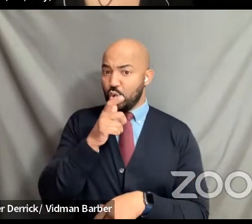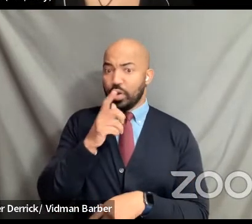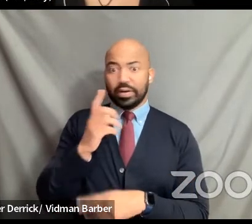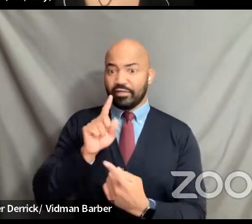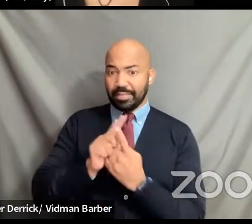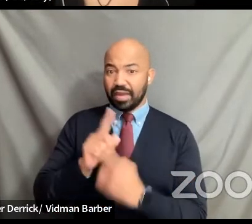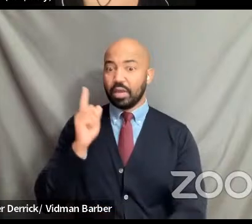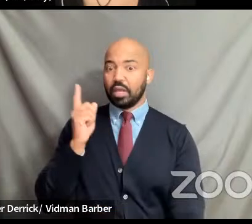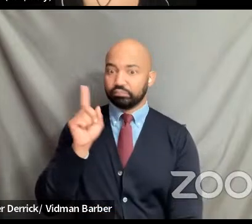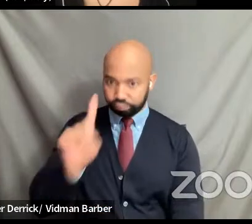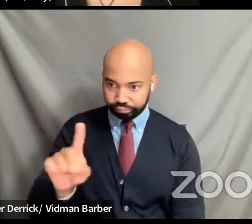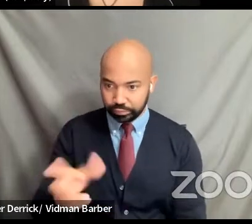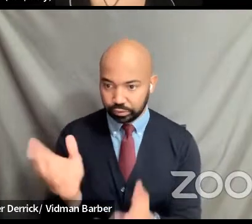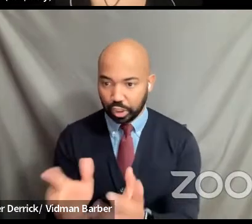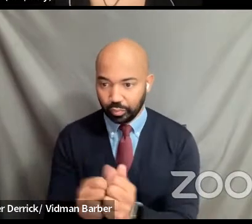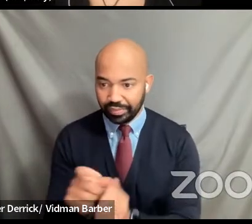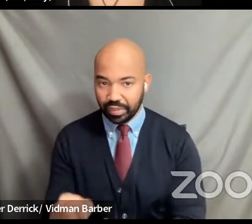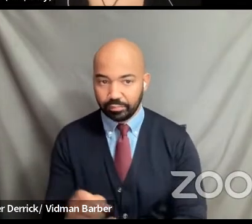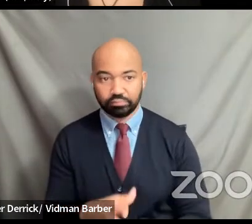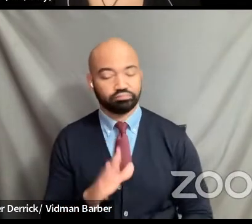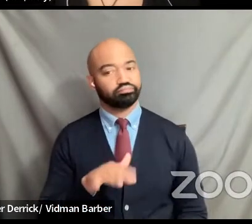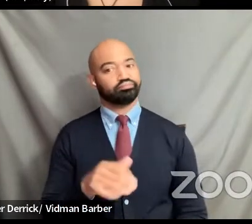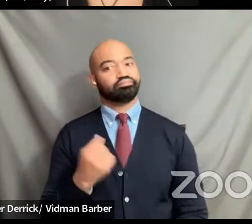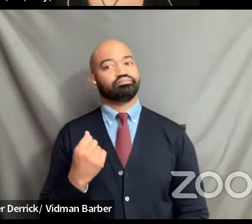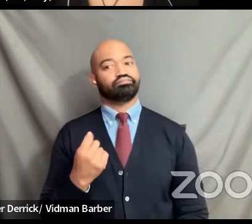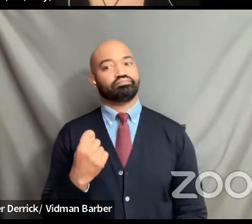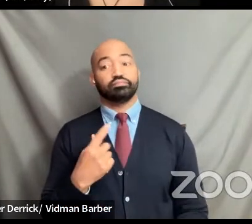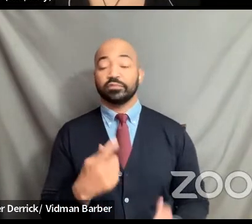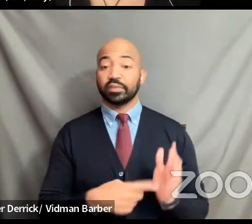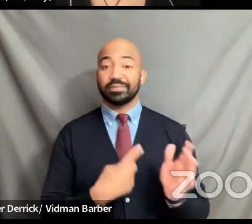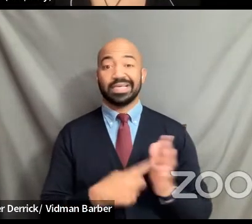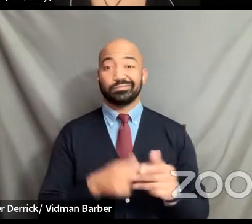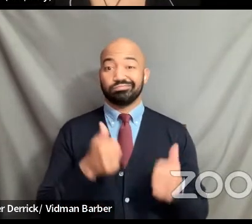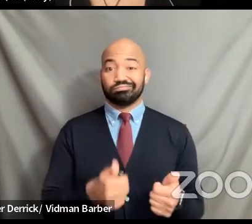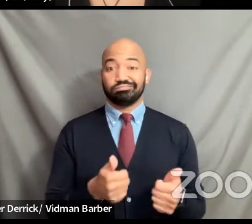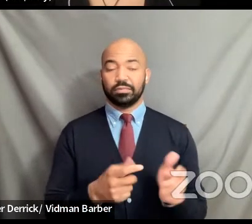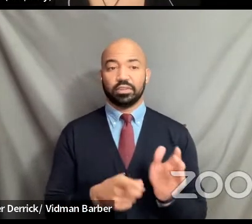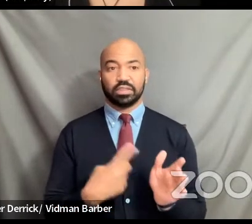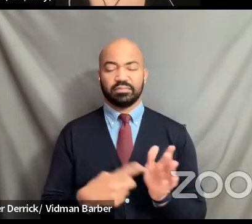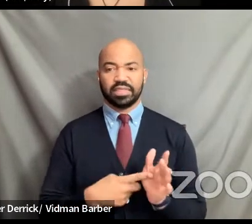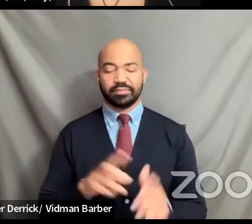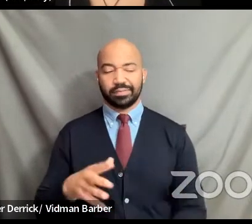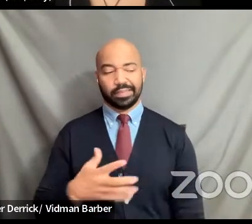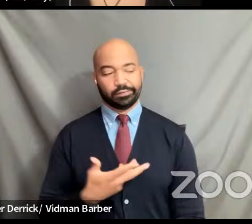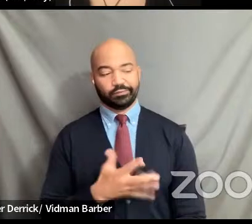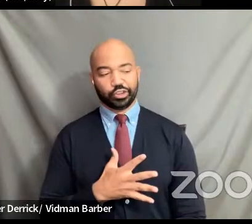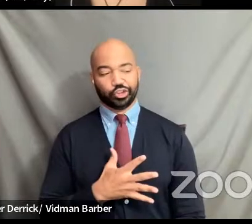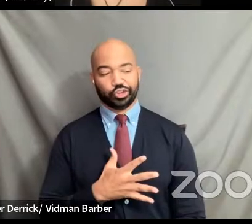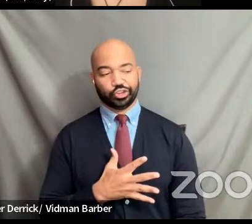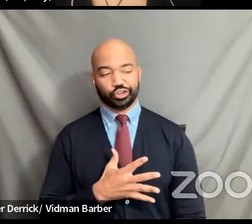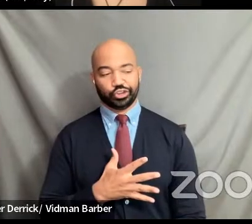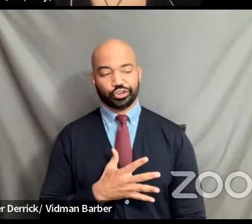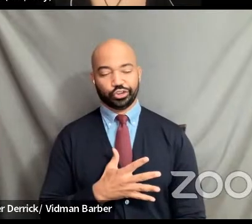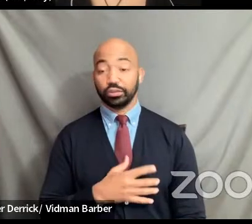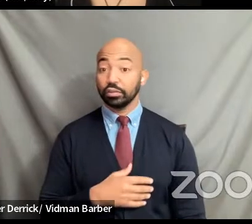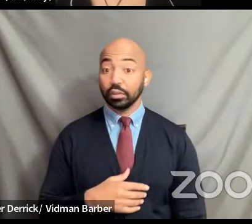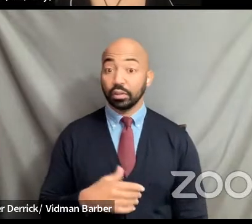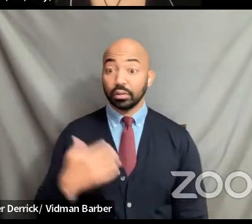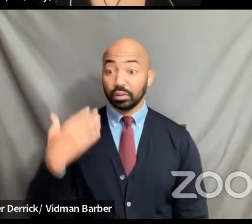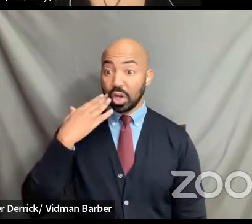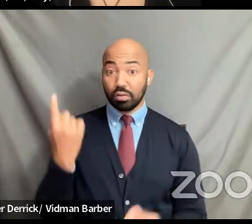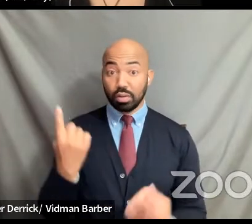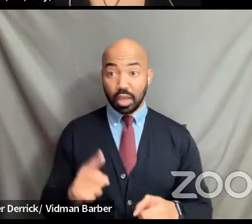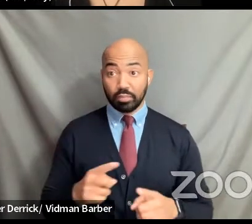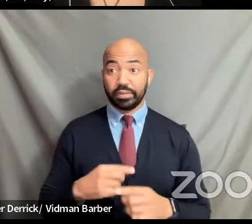afraid of that because like sometimes it goes well and sometimes, you just get shut down, right? Like you've been to conferences